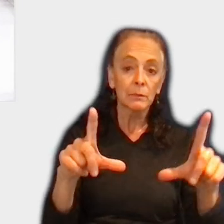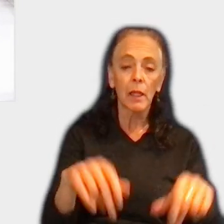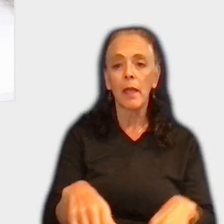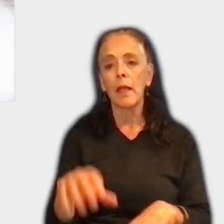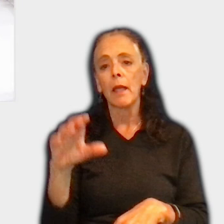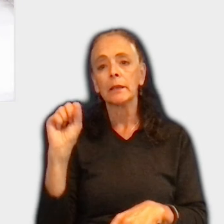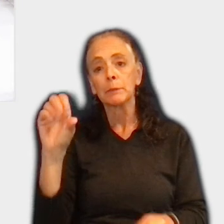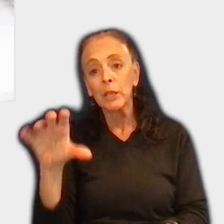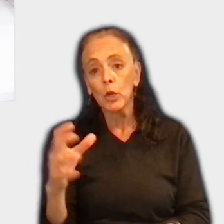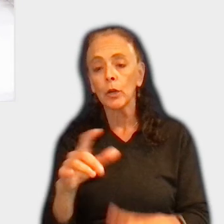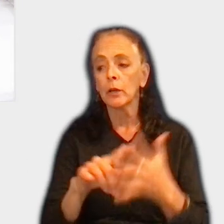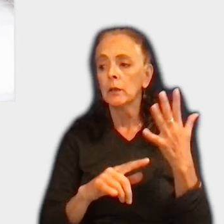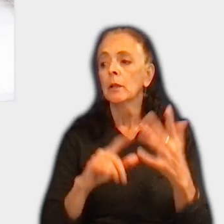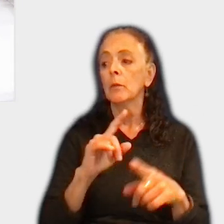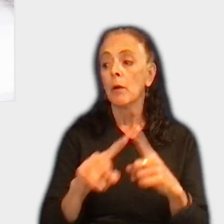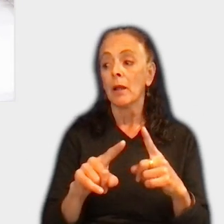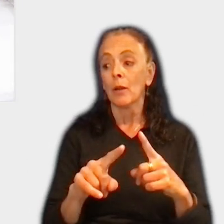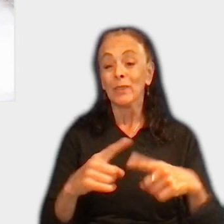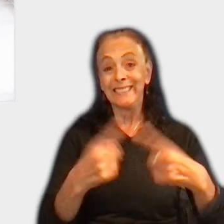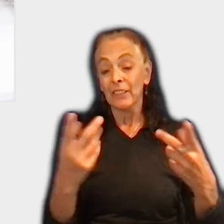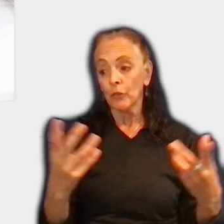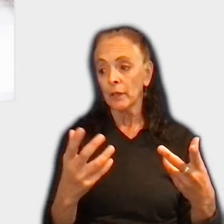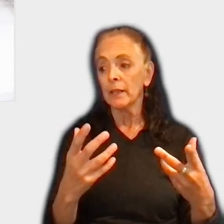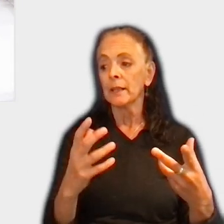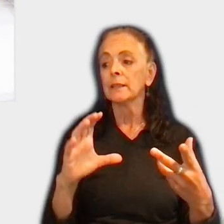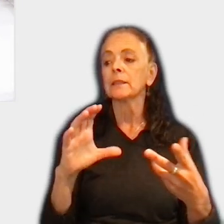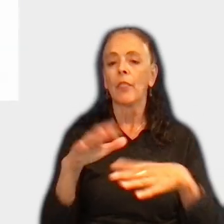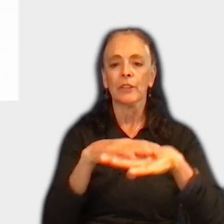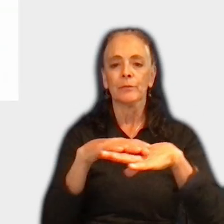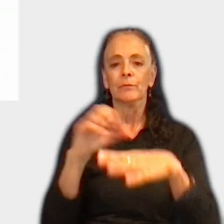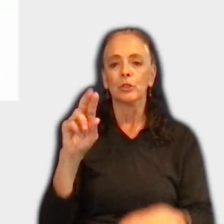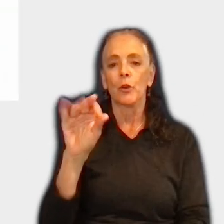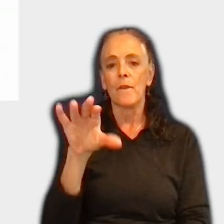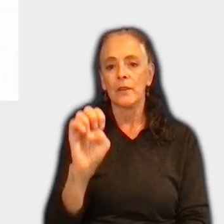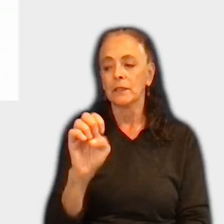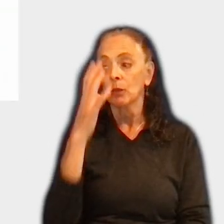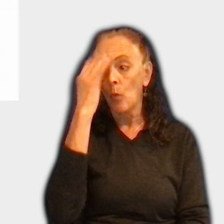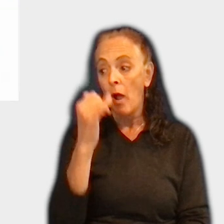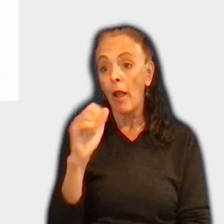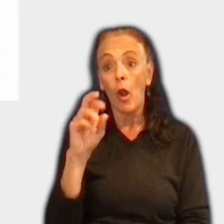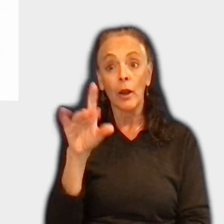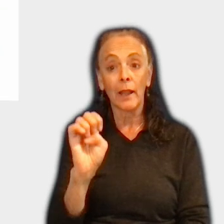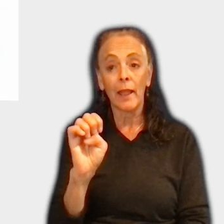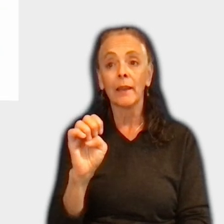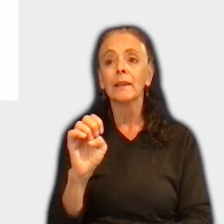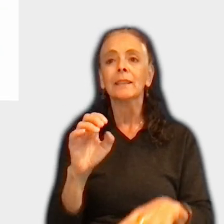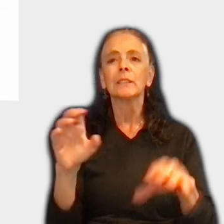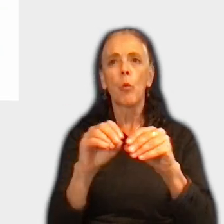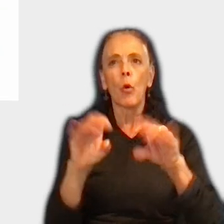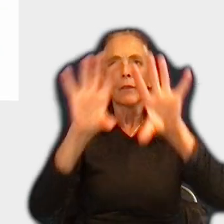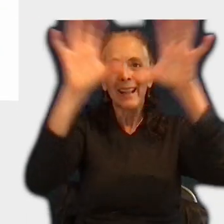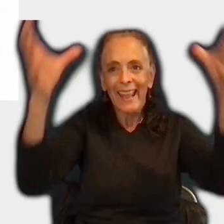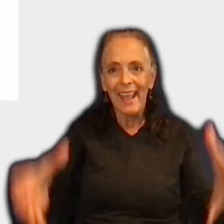what makes this difference actually the surface because previously in this arcade the surface more like in casing of the